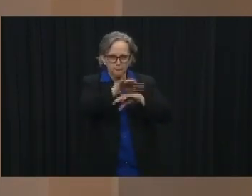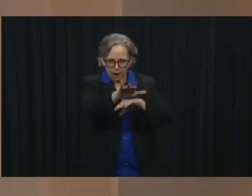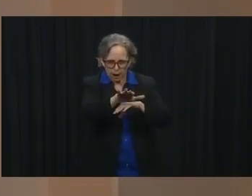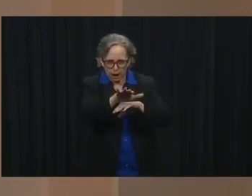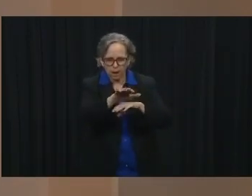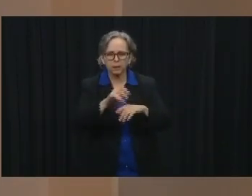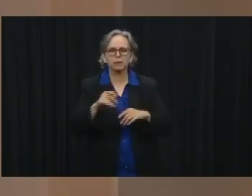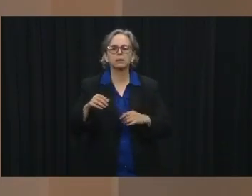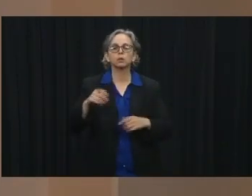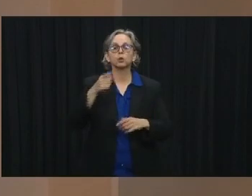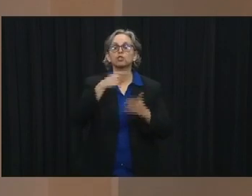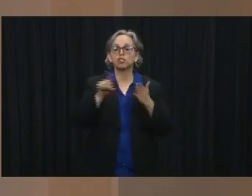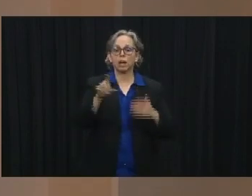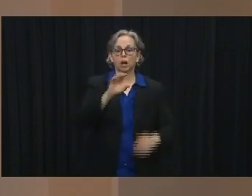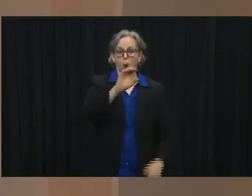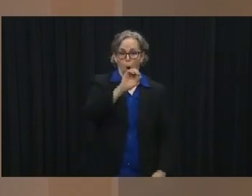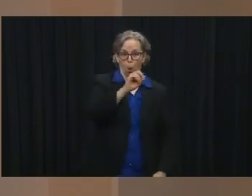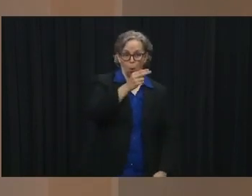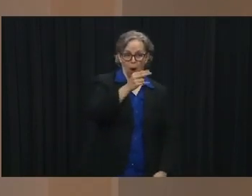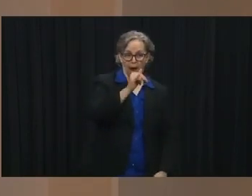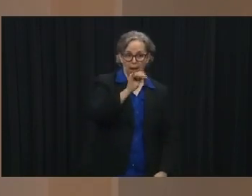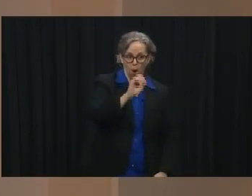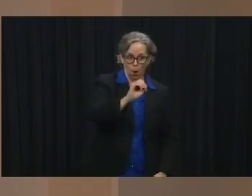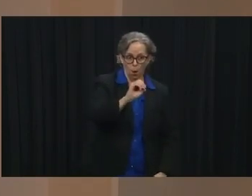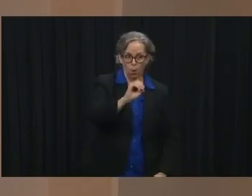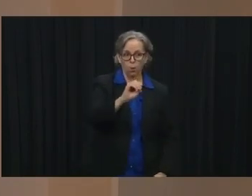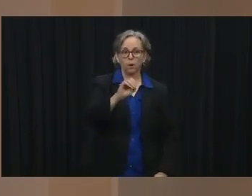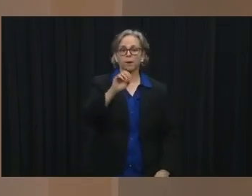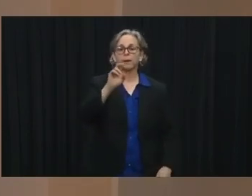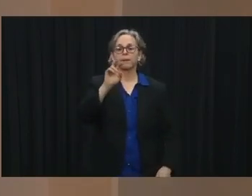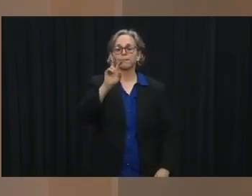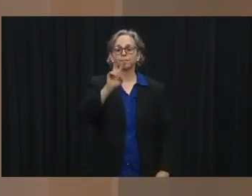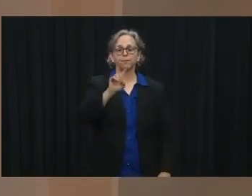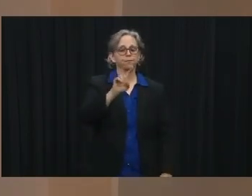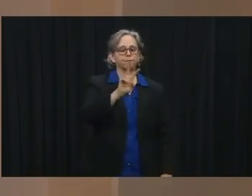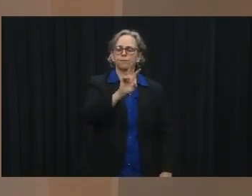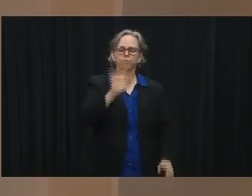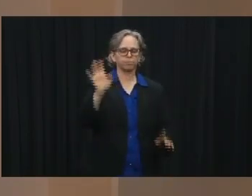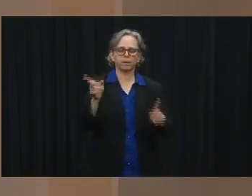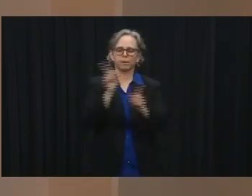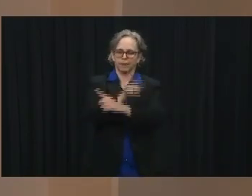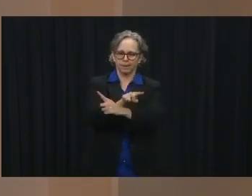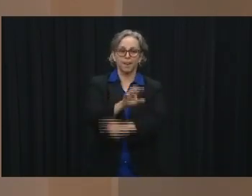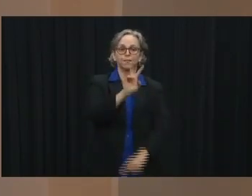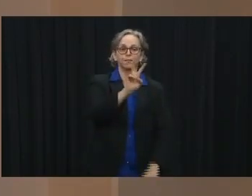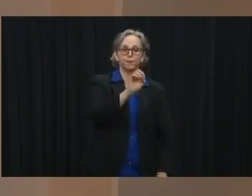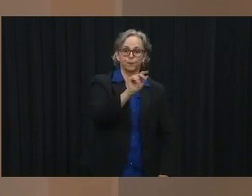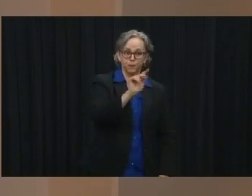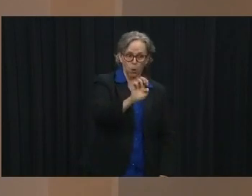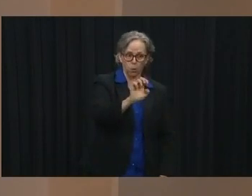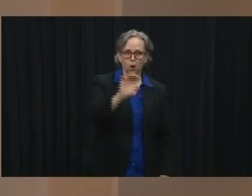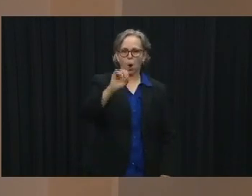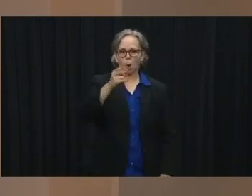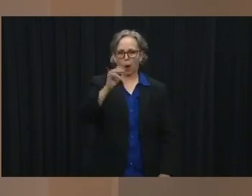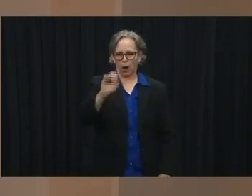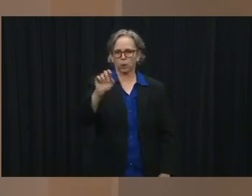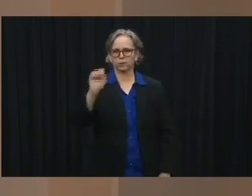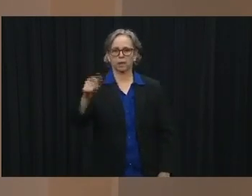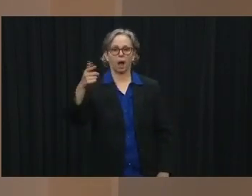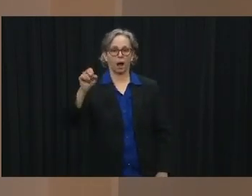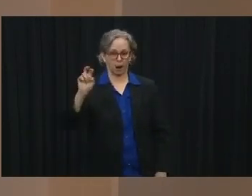print off that request. Also, you can find more information at that website on the entire